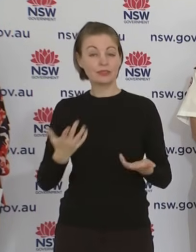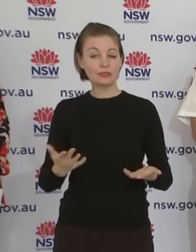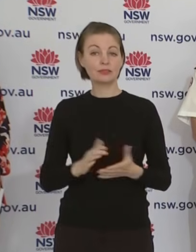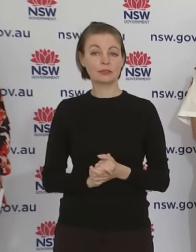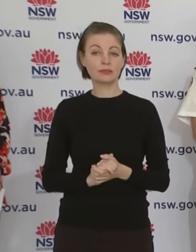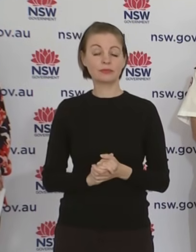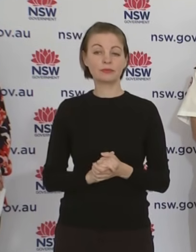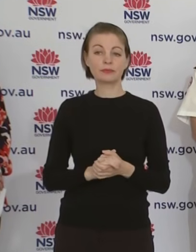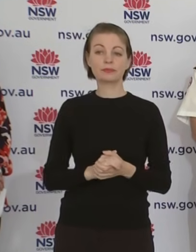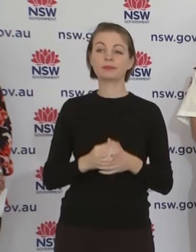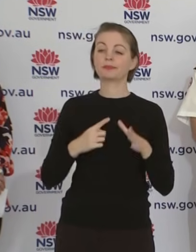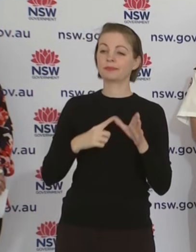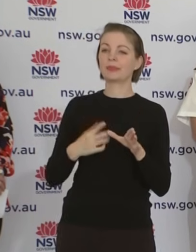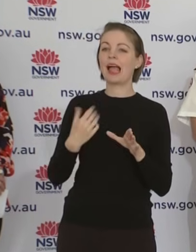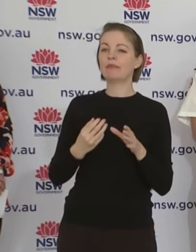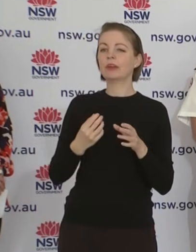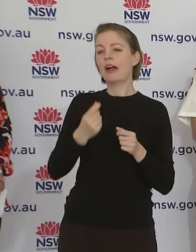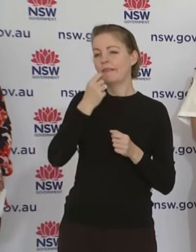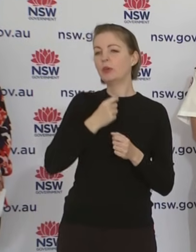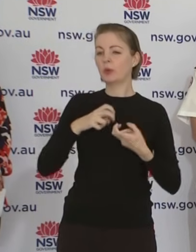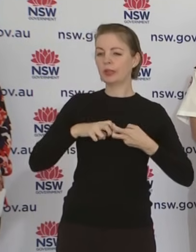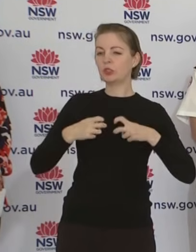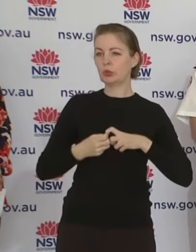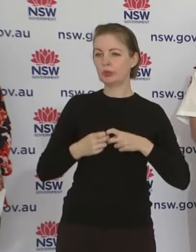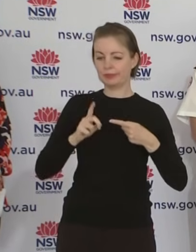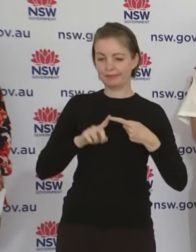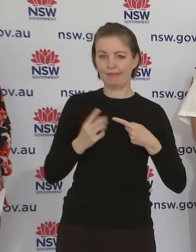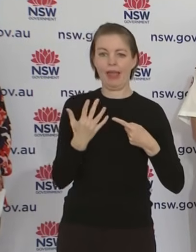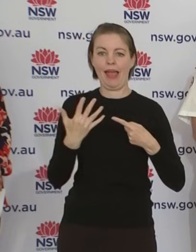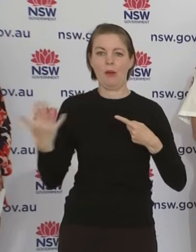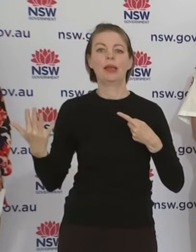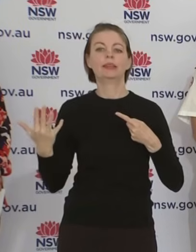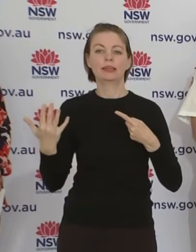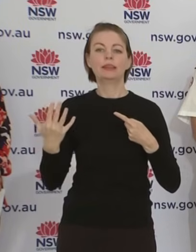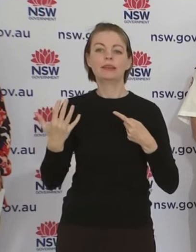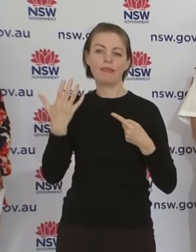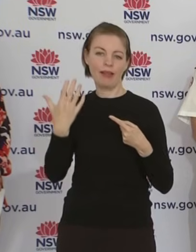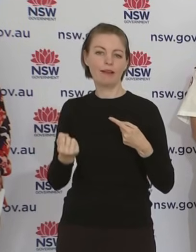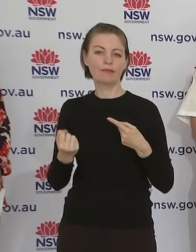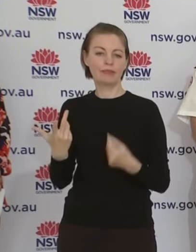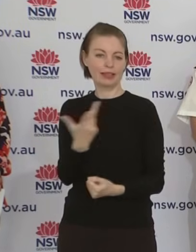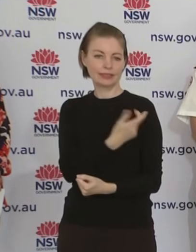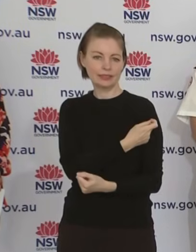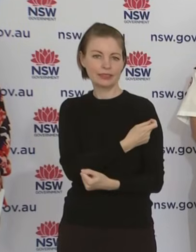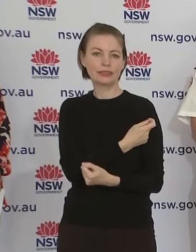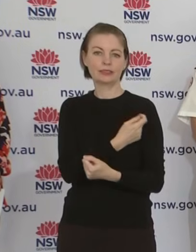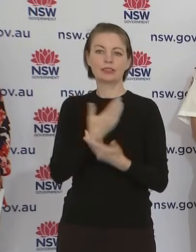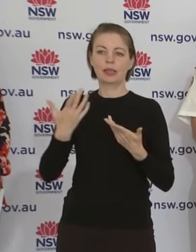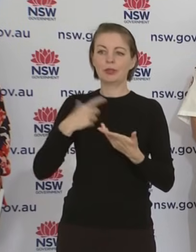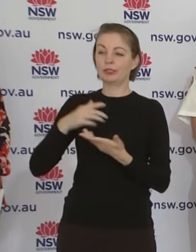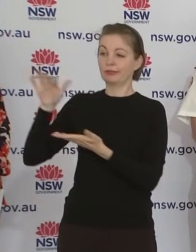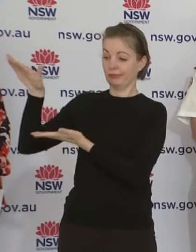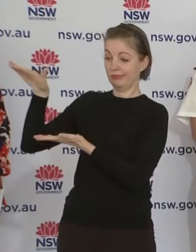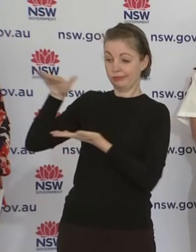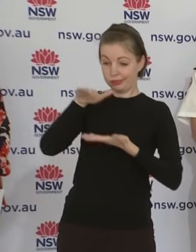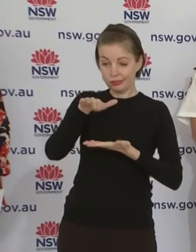of issues. One of the issues is supply. So there's obviously supply is a little bit lumpy in September. We're grateful for the extra doses we've been given,